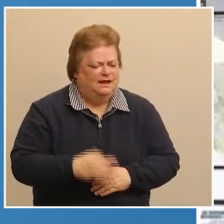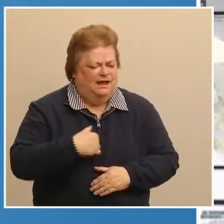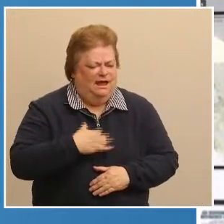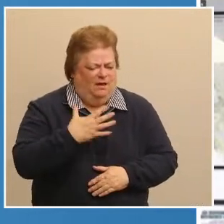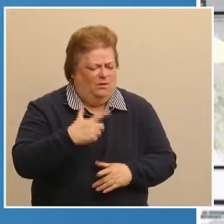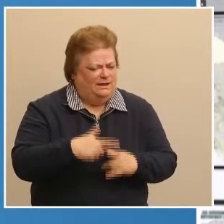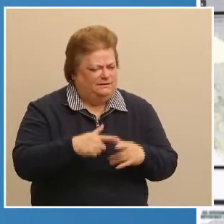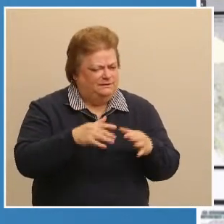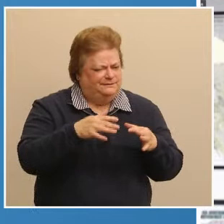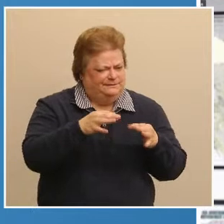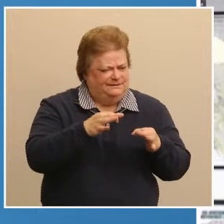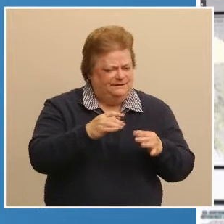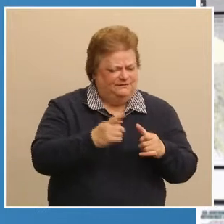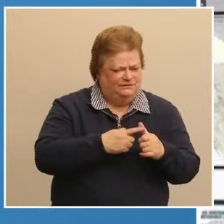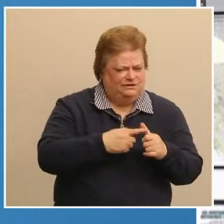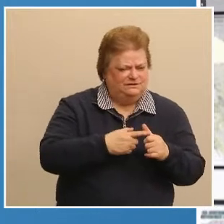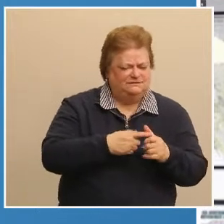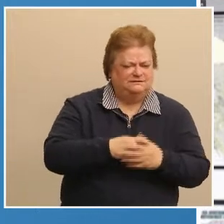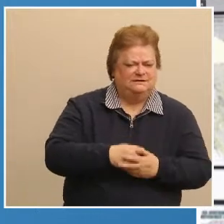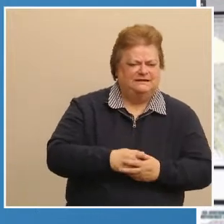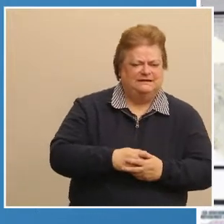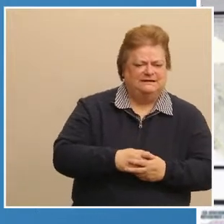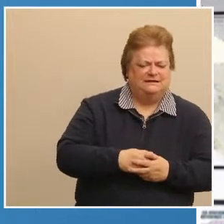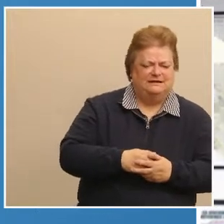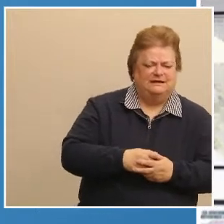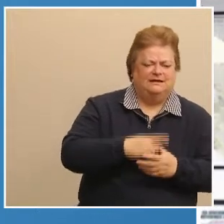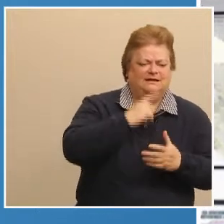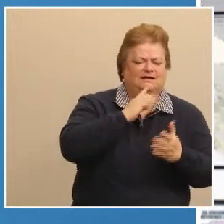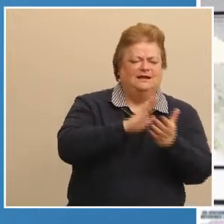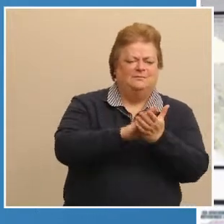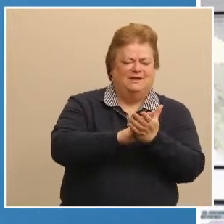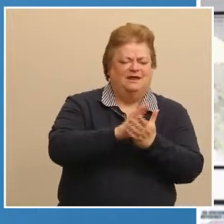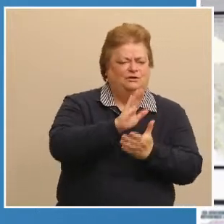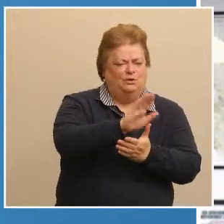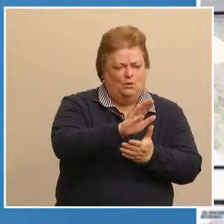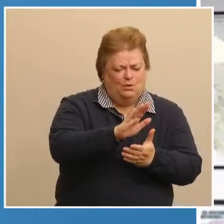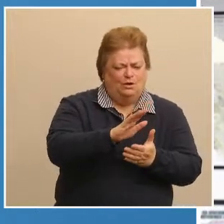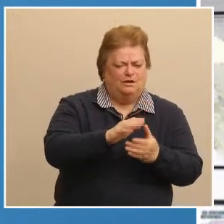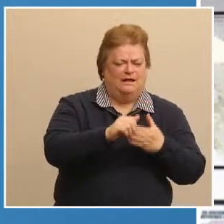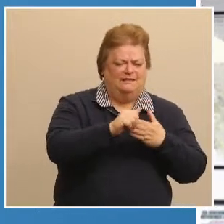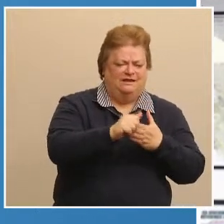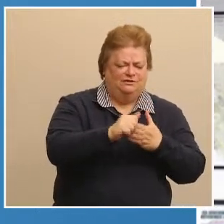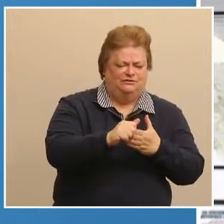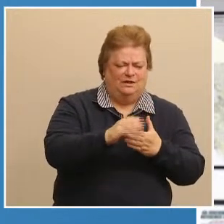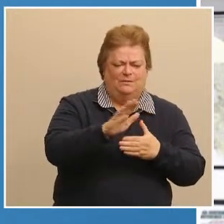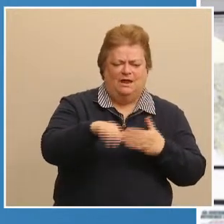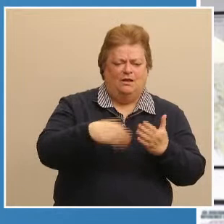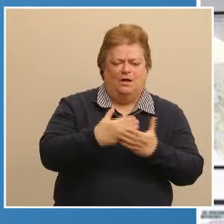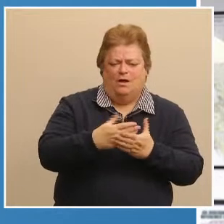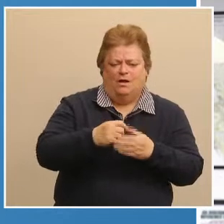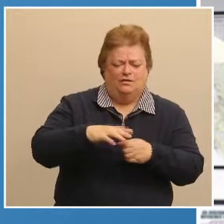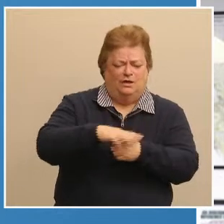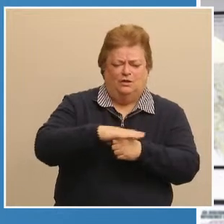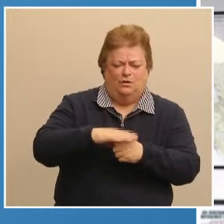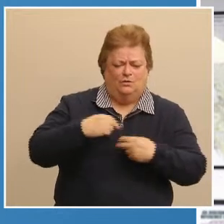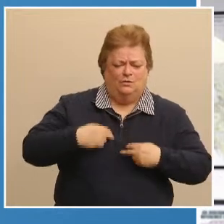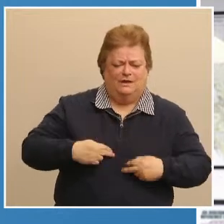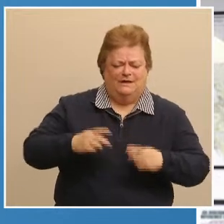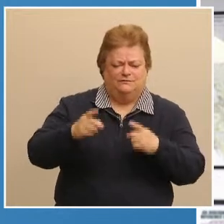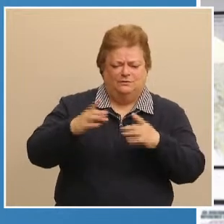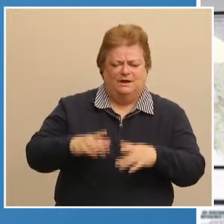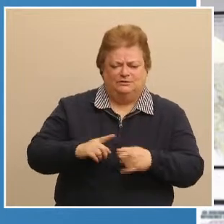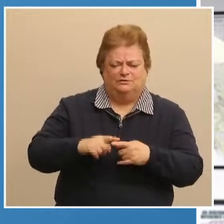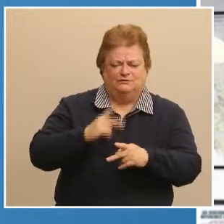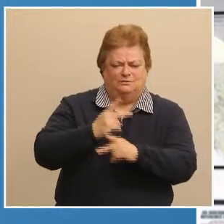first, really to commend your leadership and all of the local health directors in the work that they've done in keeping